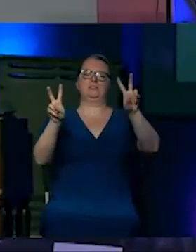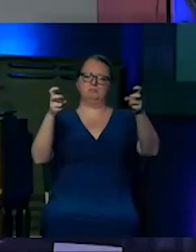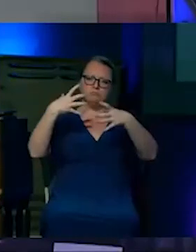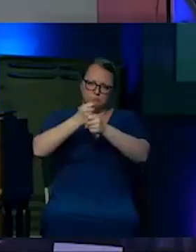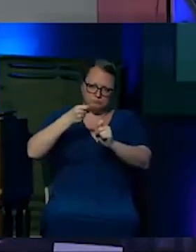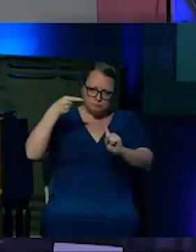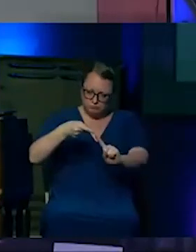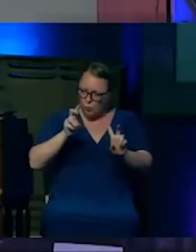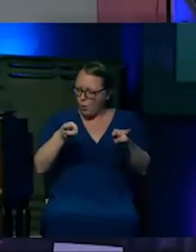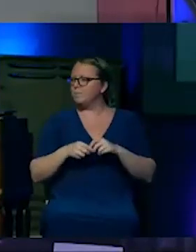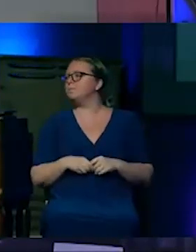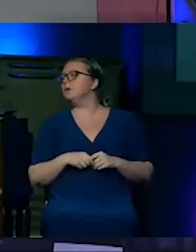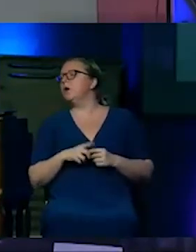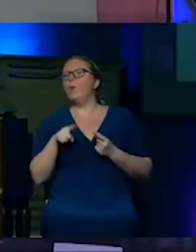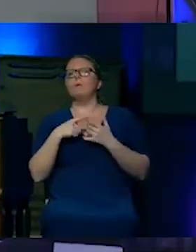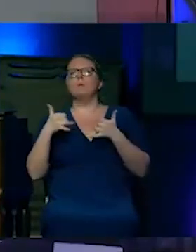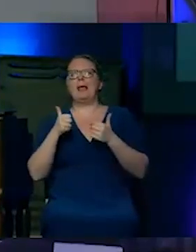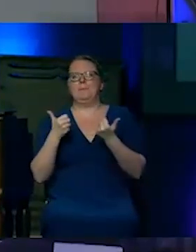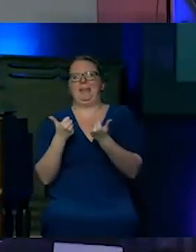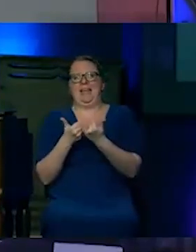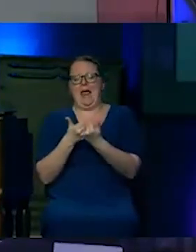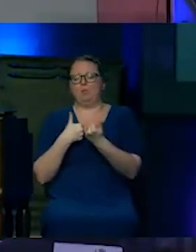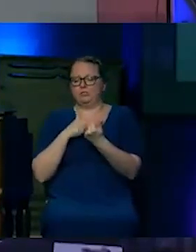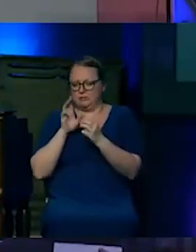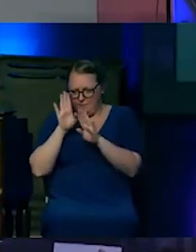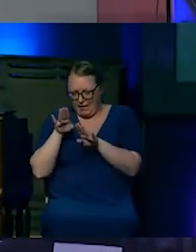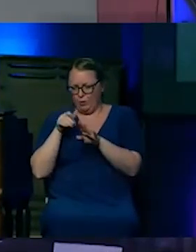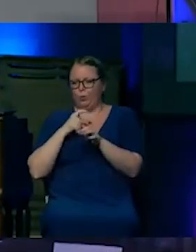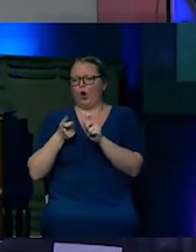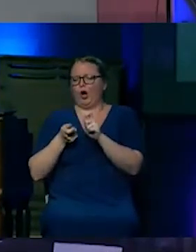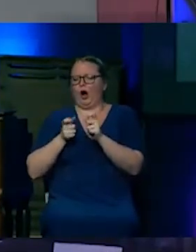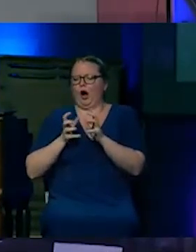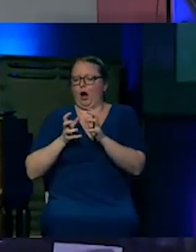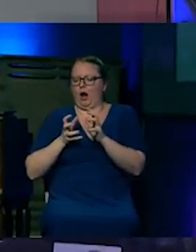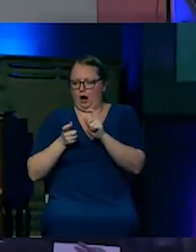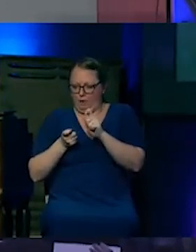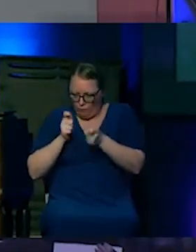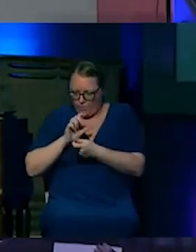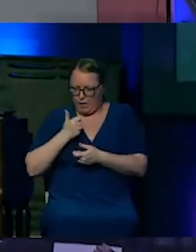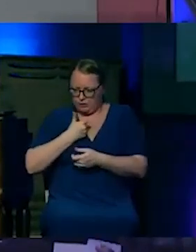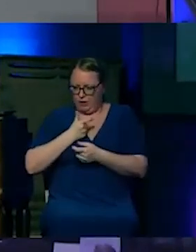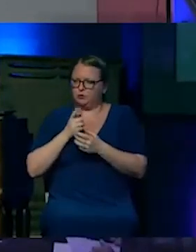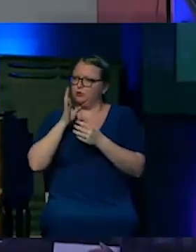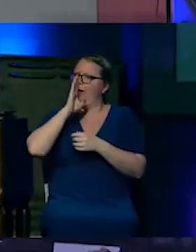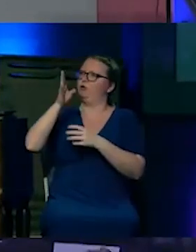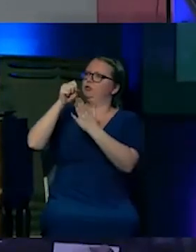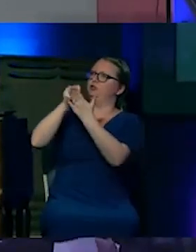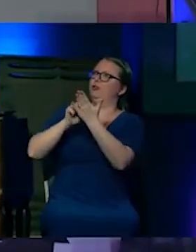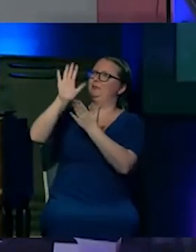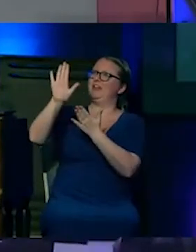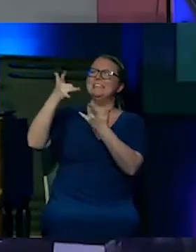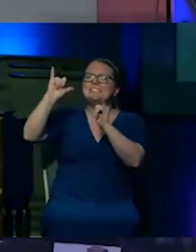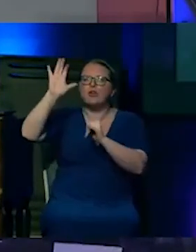Because when we are playing by the game, we're submitting, we're conforming ourselves to the Christian heterosexual script, that is still their